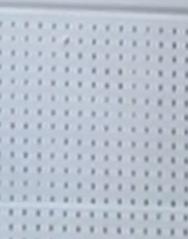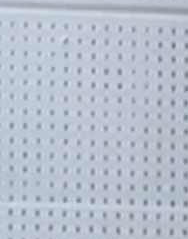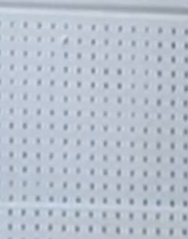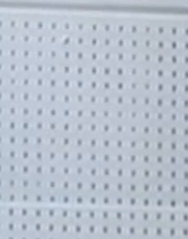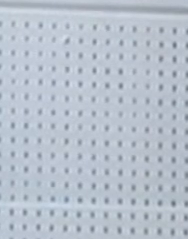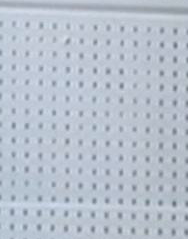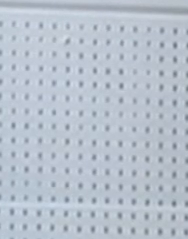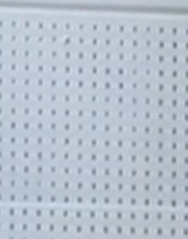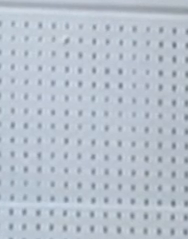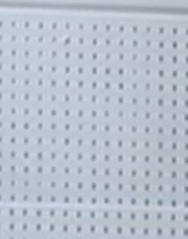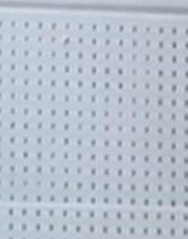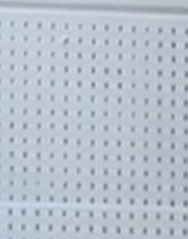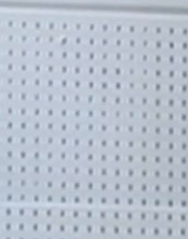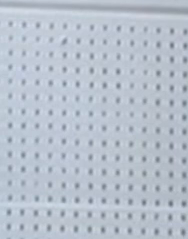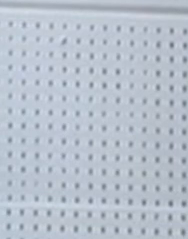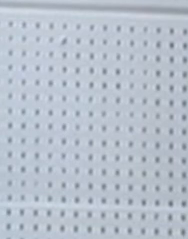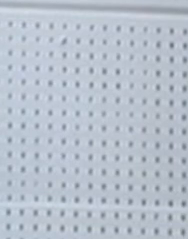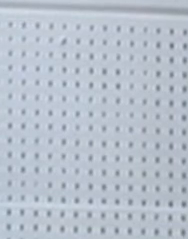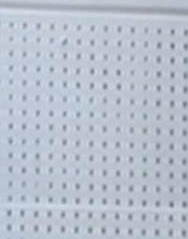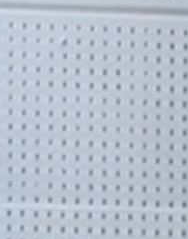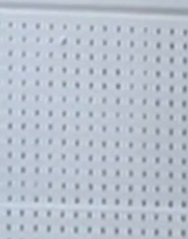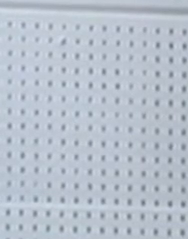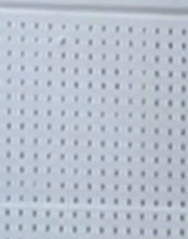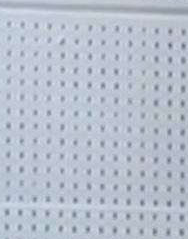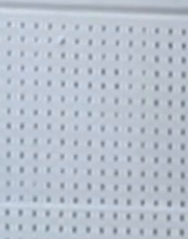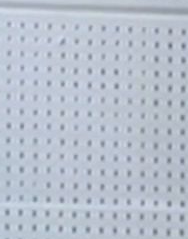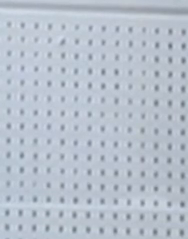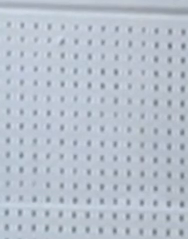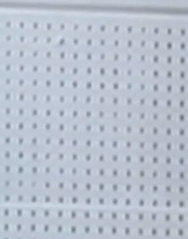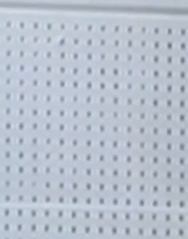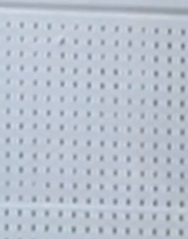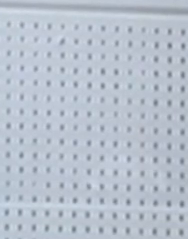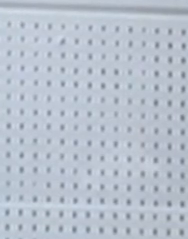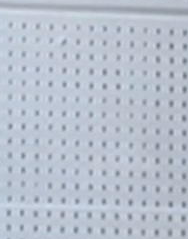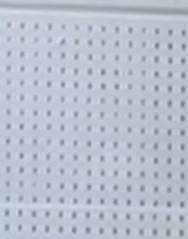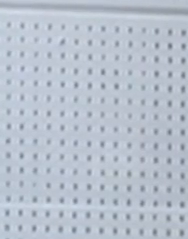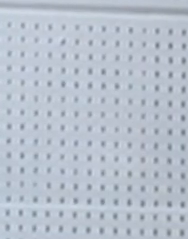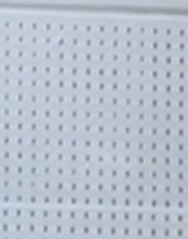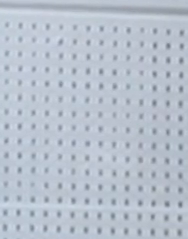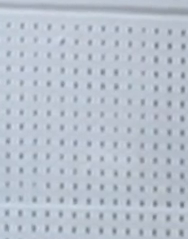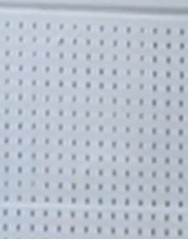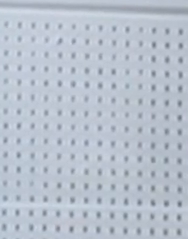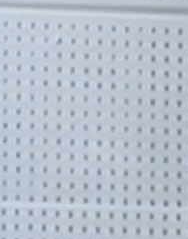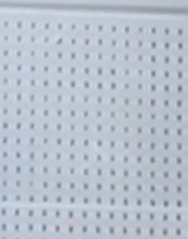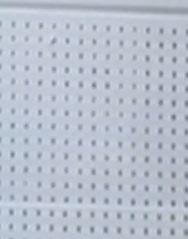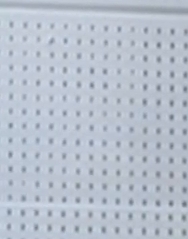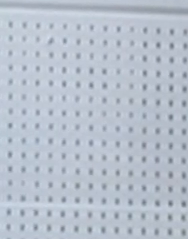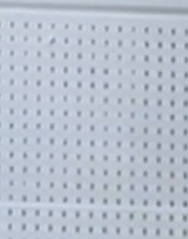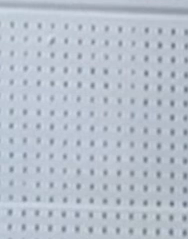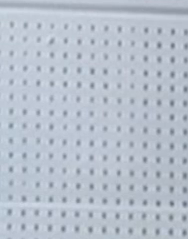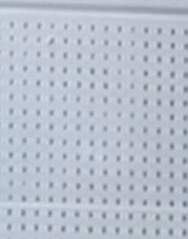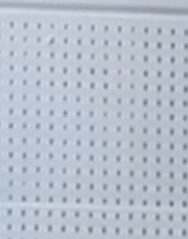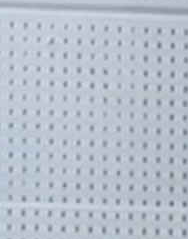As a court, this is your ship. Yes, I believe I can do that. I'll come to the court order and the camera is switched off.